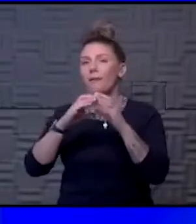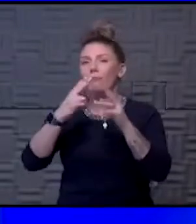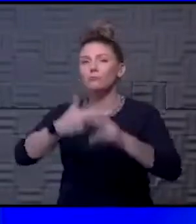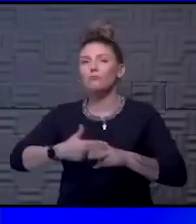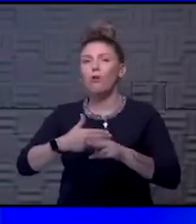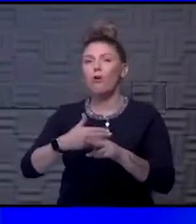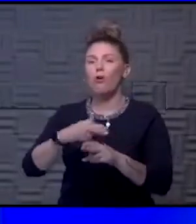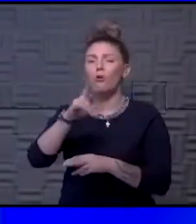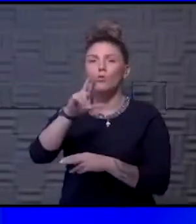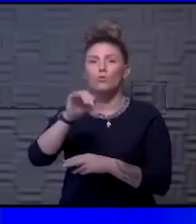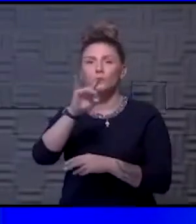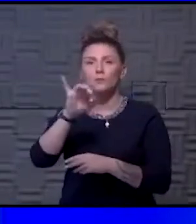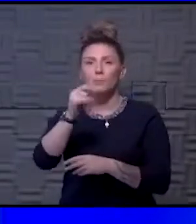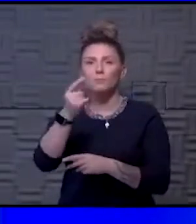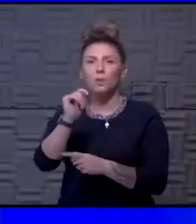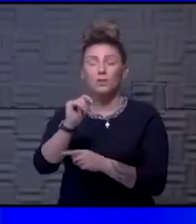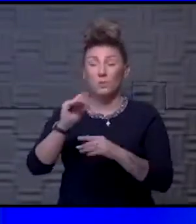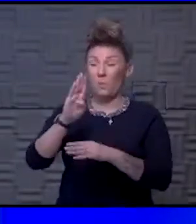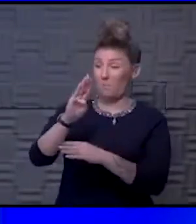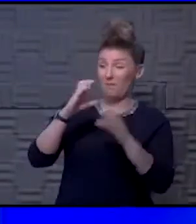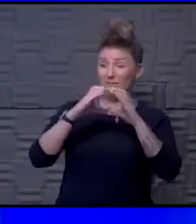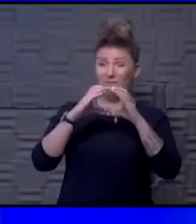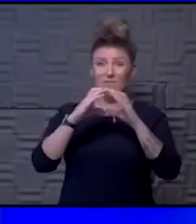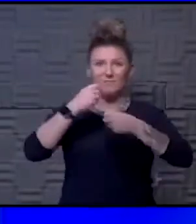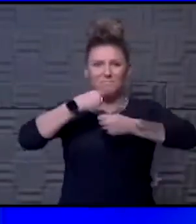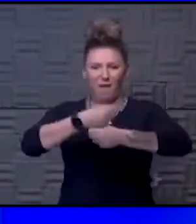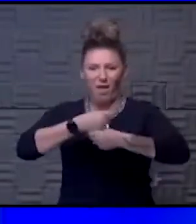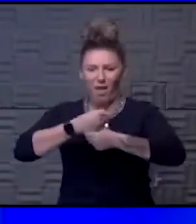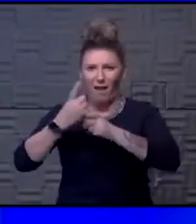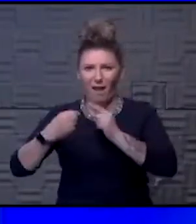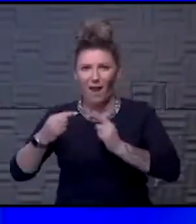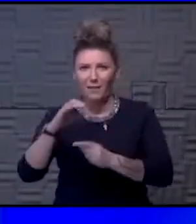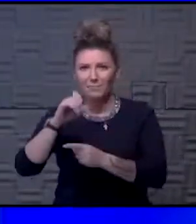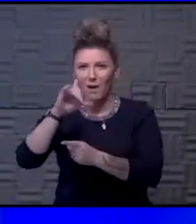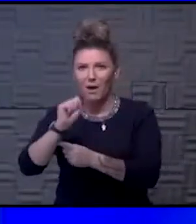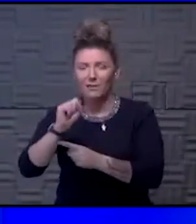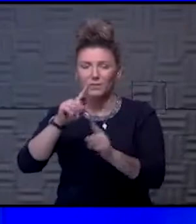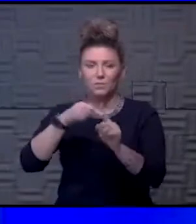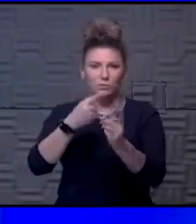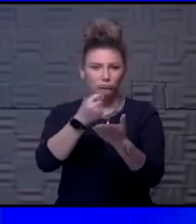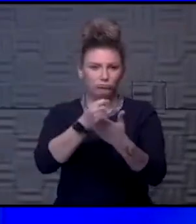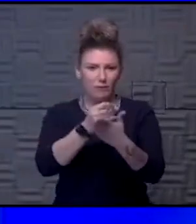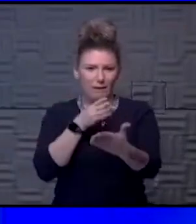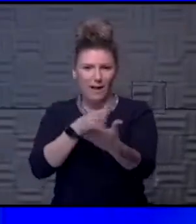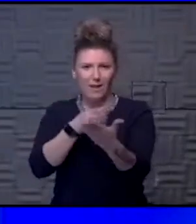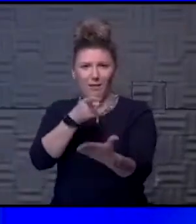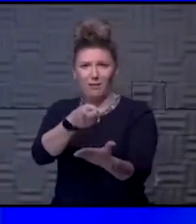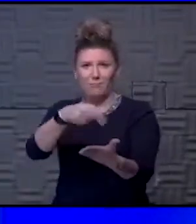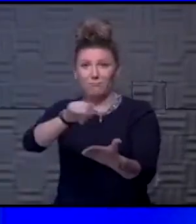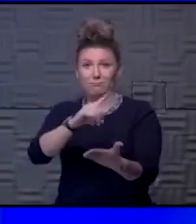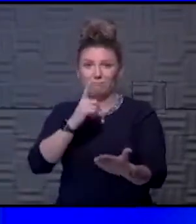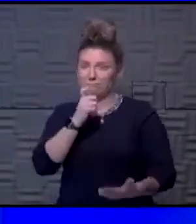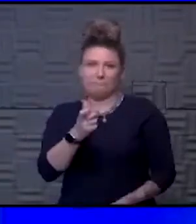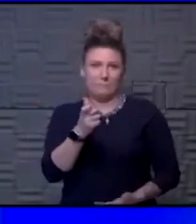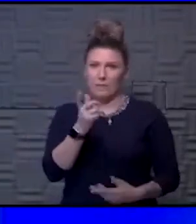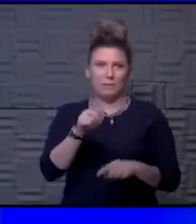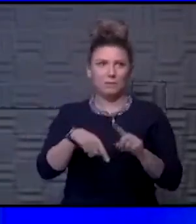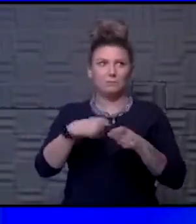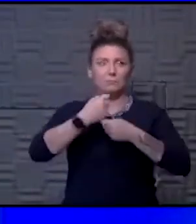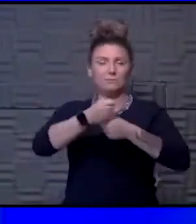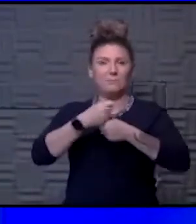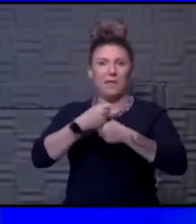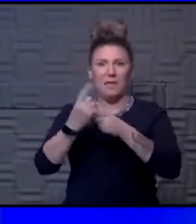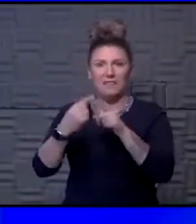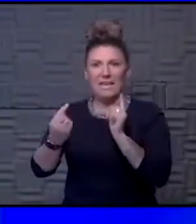B cells are the cells that make antibodies. When you're treating against those B cells, you really don't have the ability to make